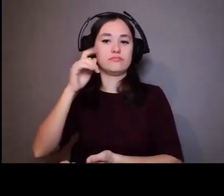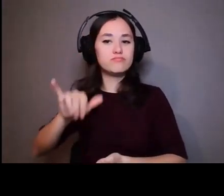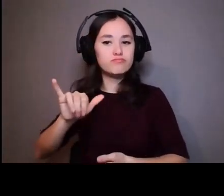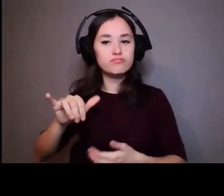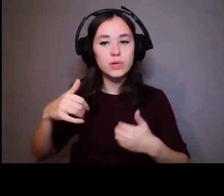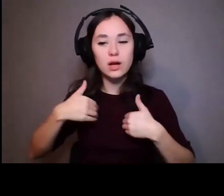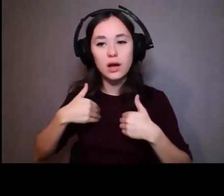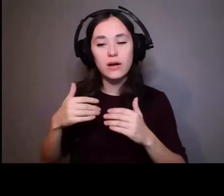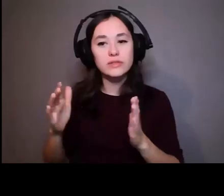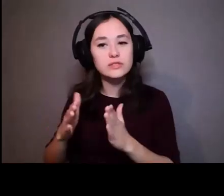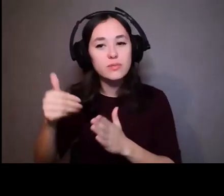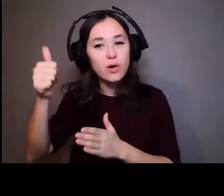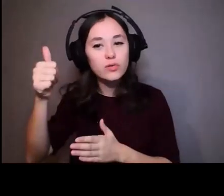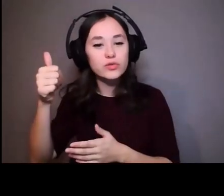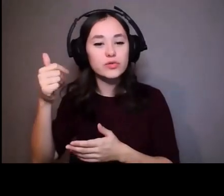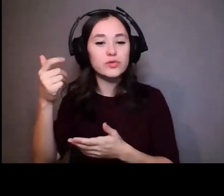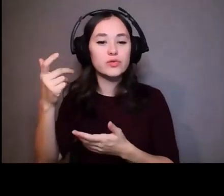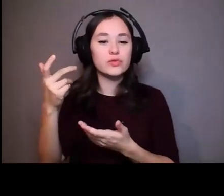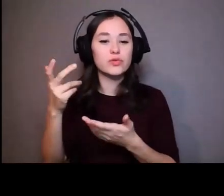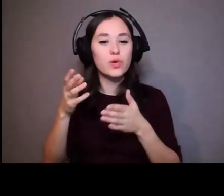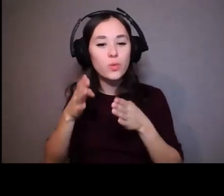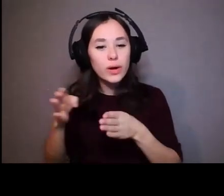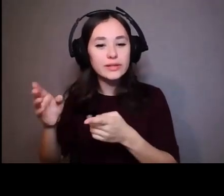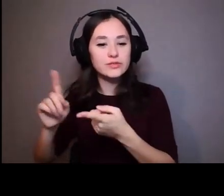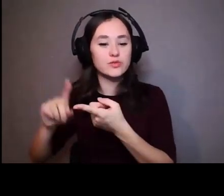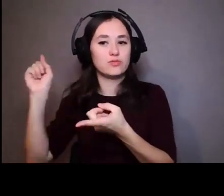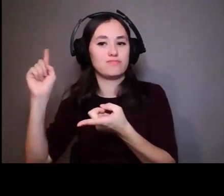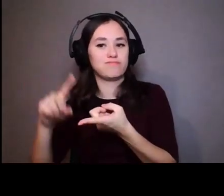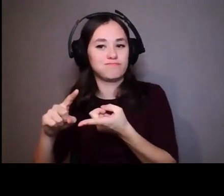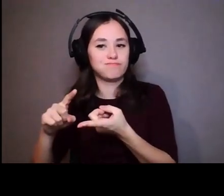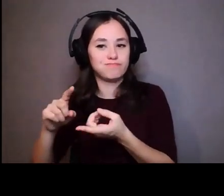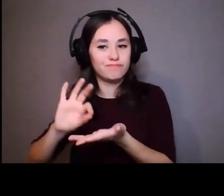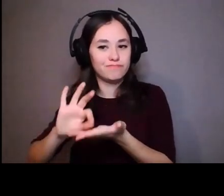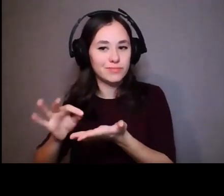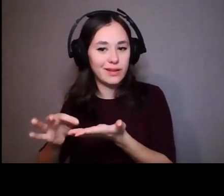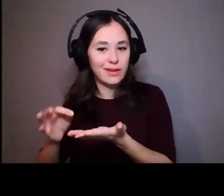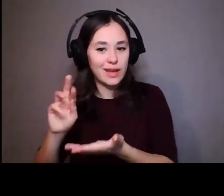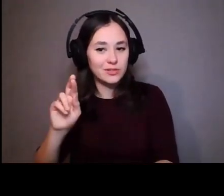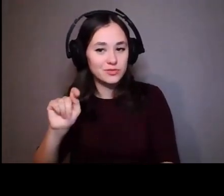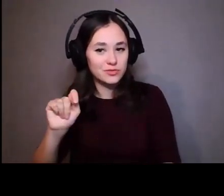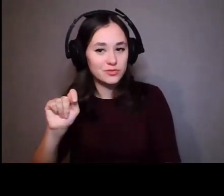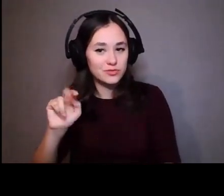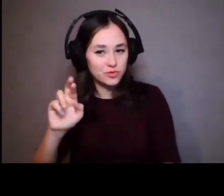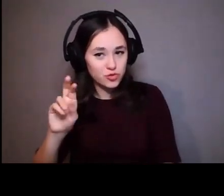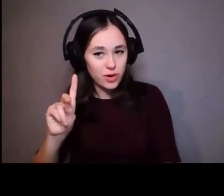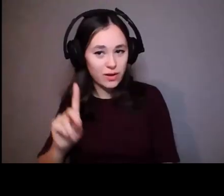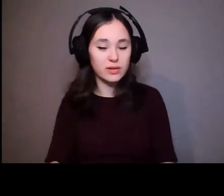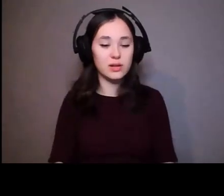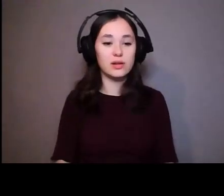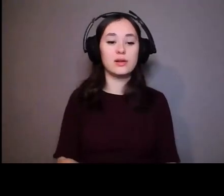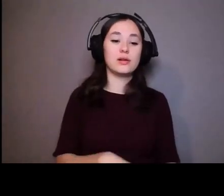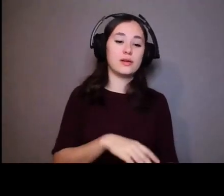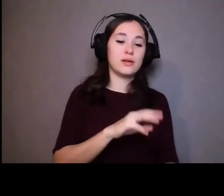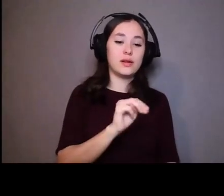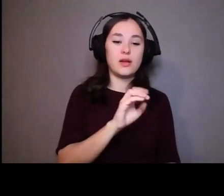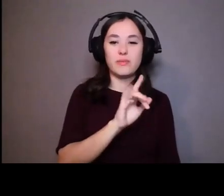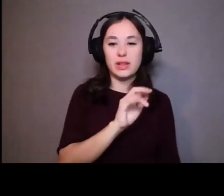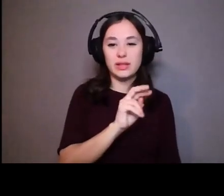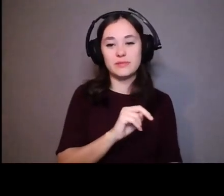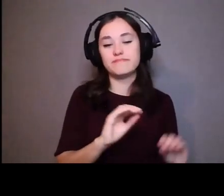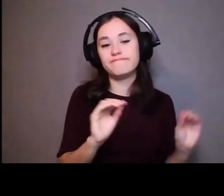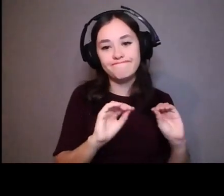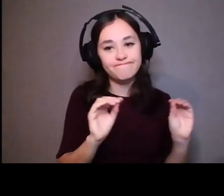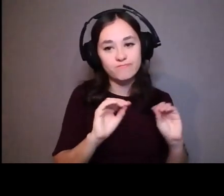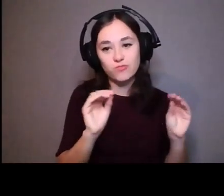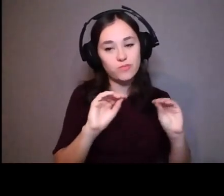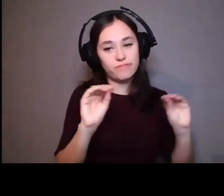to curb Medicaid trends? Yeah, there is no magic bullet. I think we all wish that there were. But as I said,